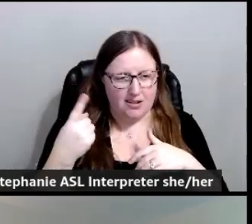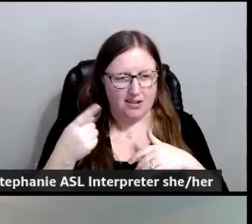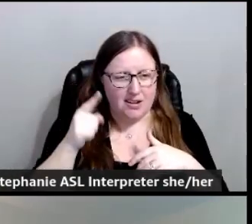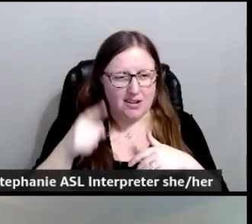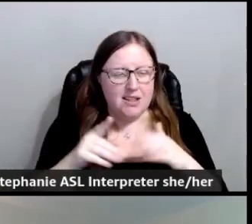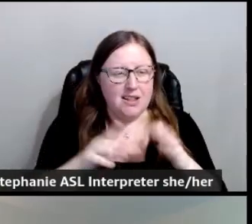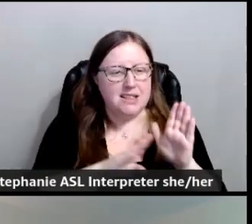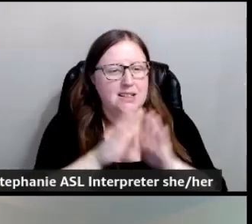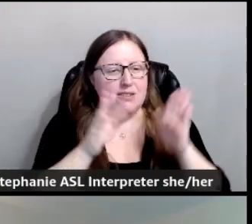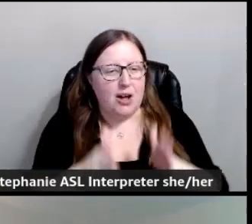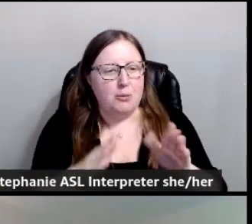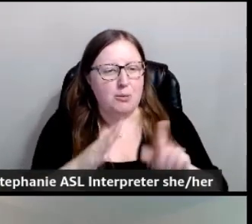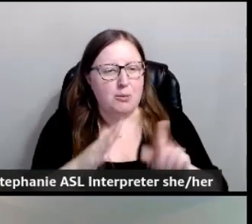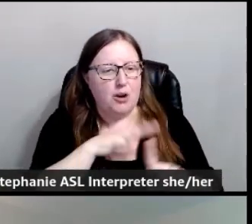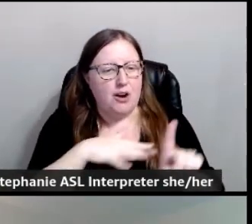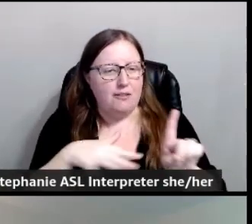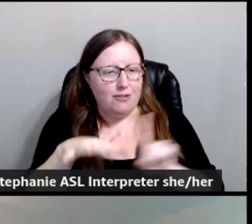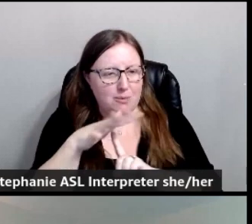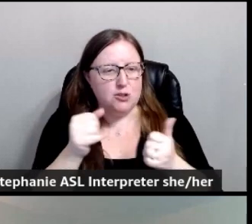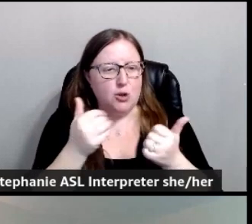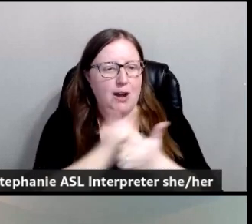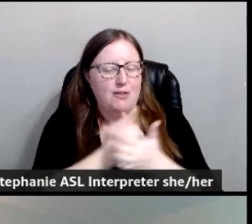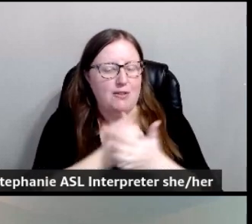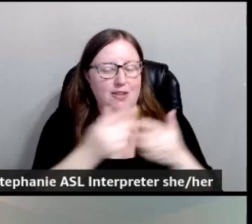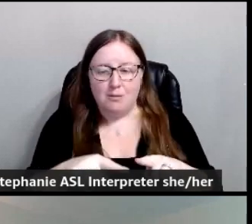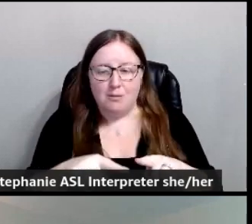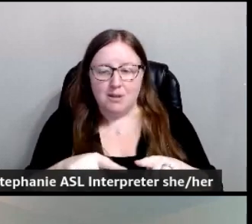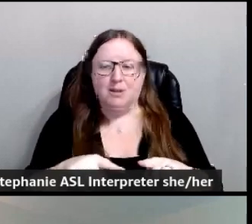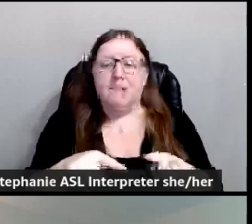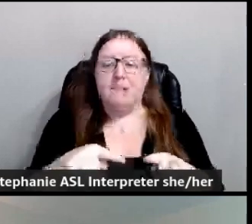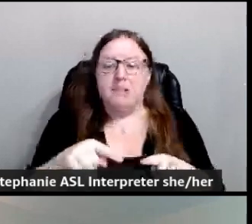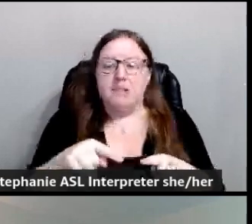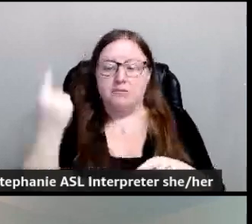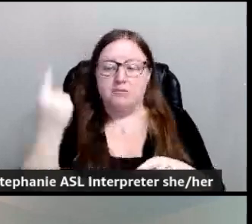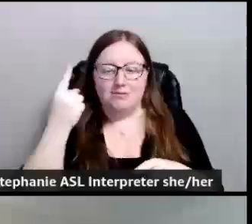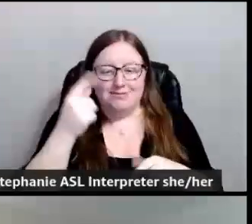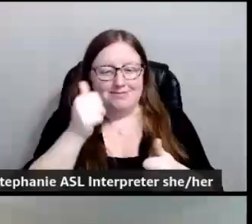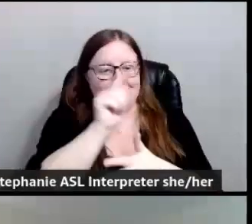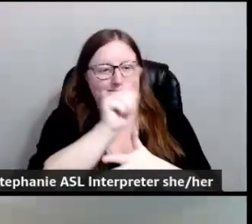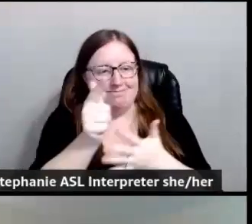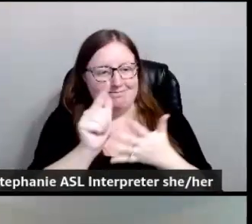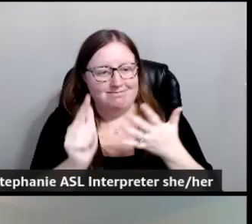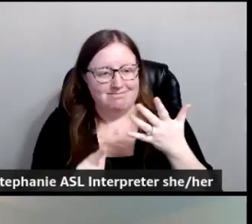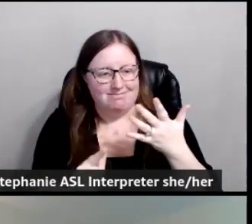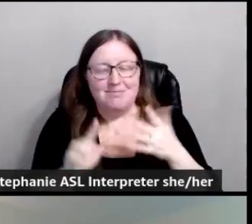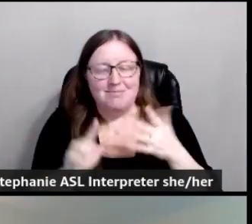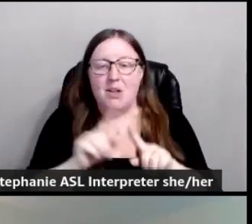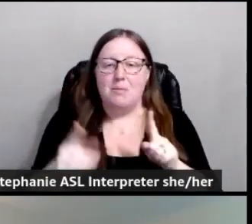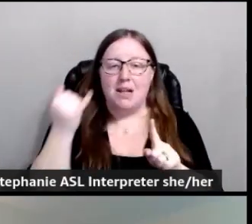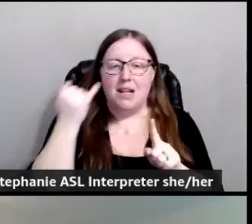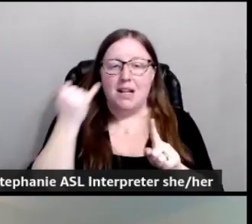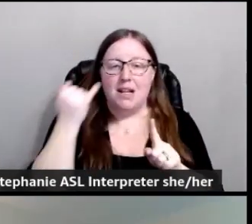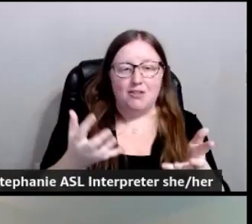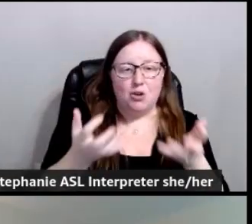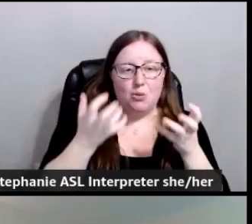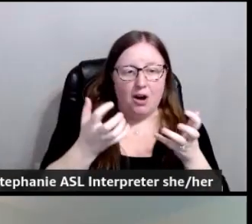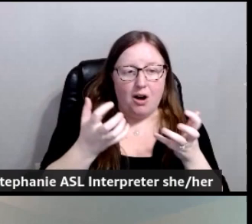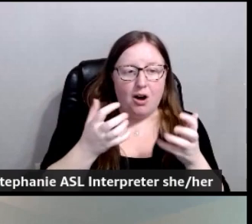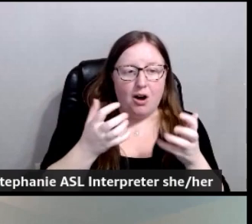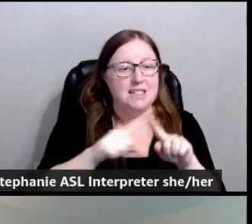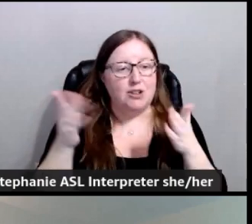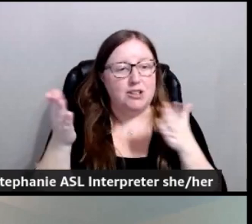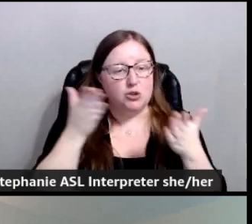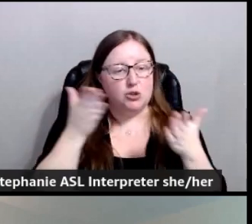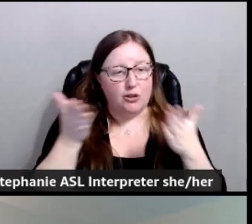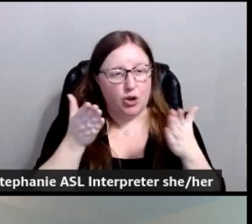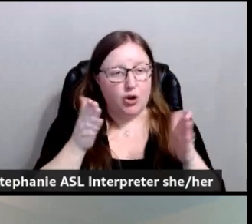environment, so everything happens one at a time. Right. But if you run it as with an inference server, you can hammer the